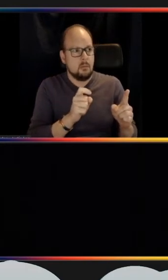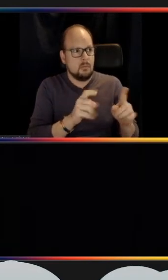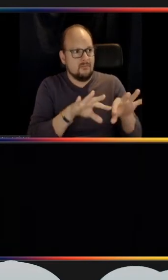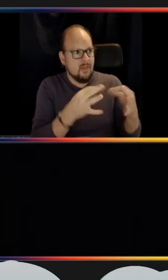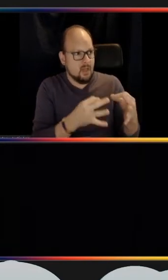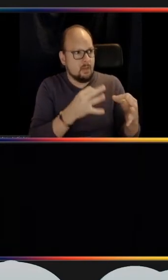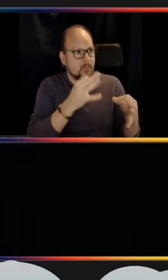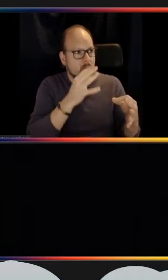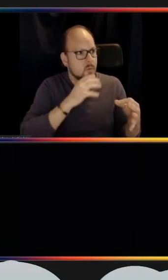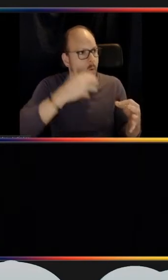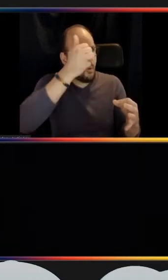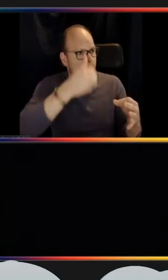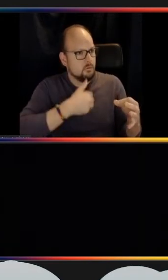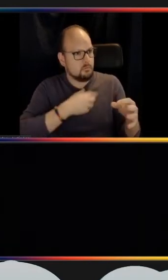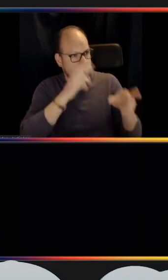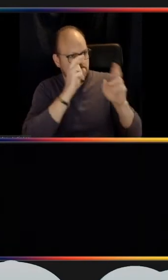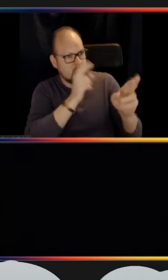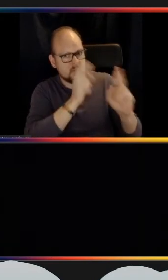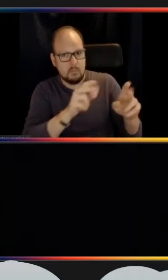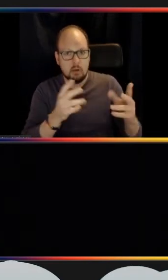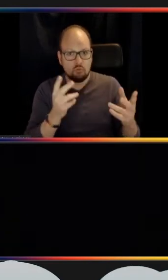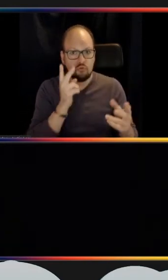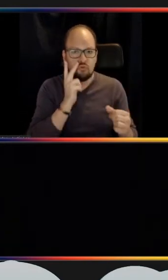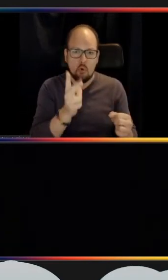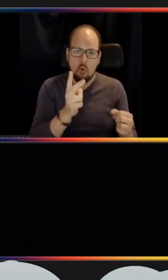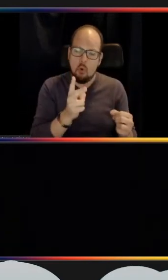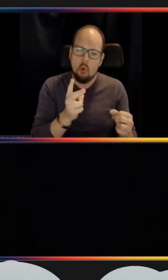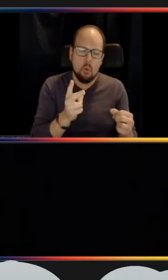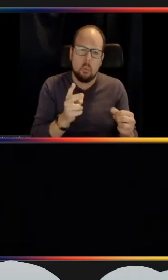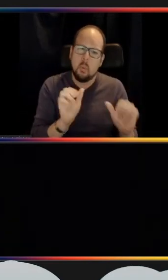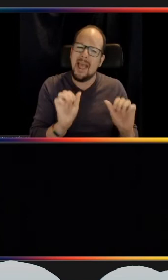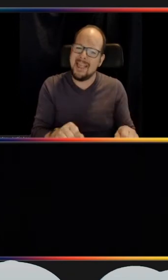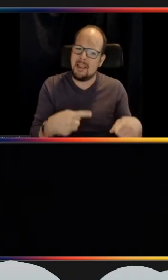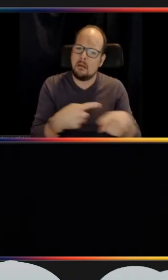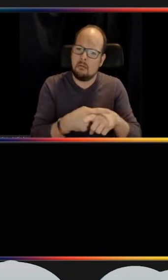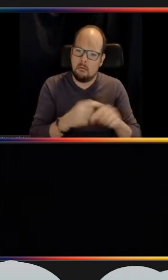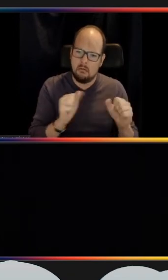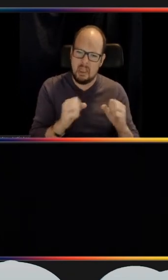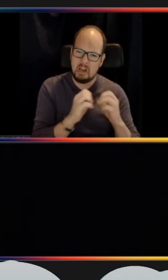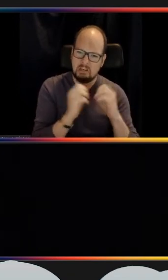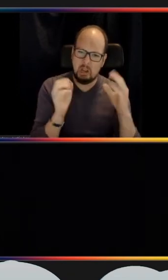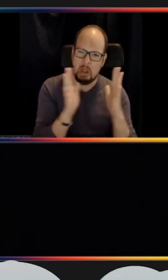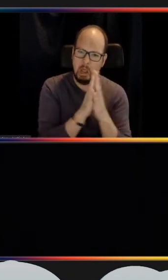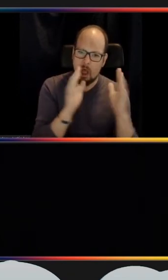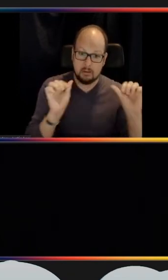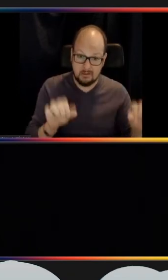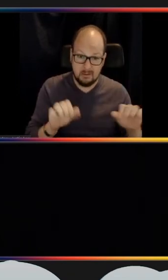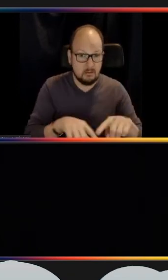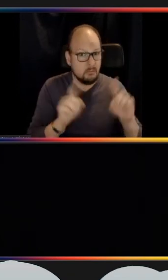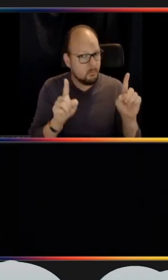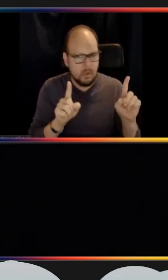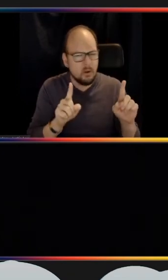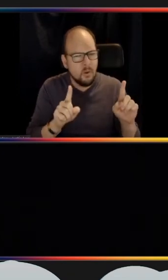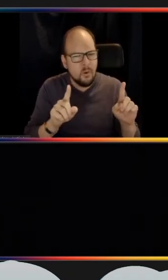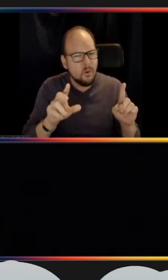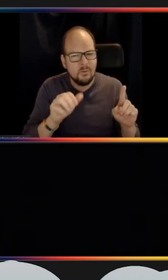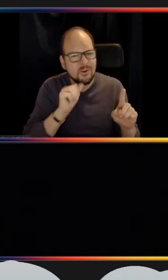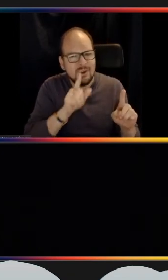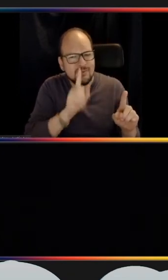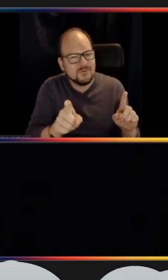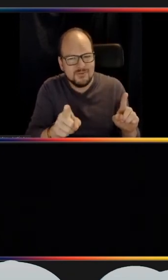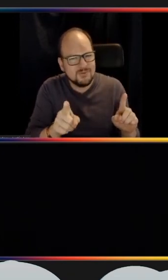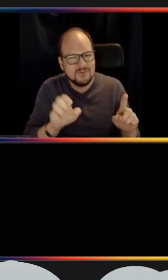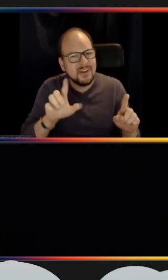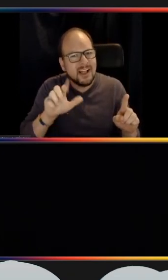could have caused conflict, except, of course, we saw that incredible monologue that Lydia has, flipping it all around and being like, no, this